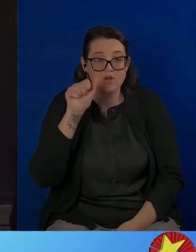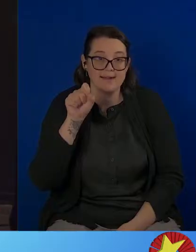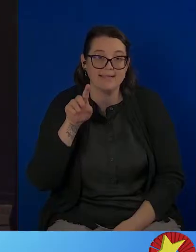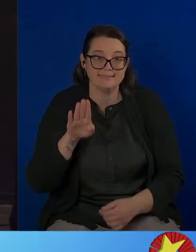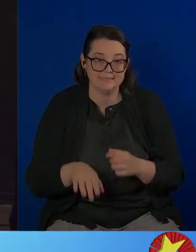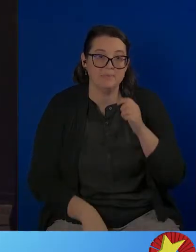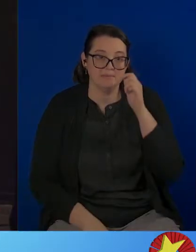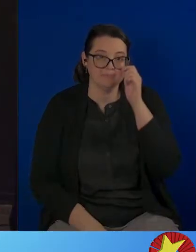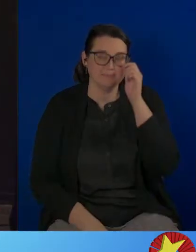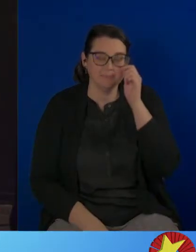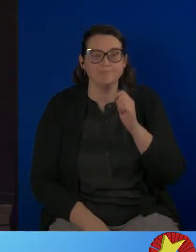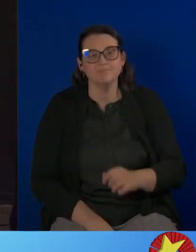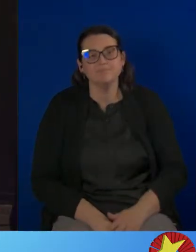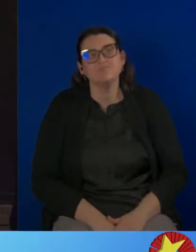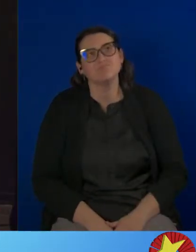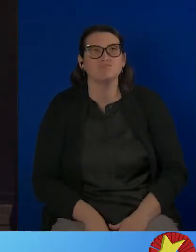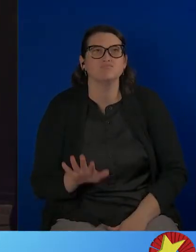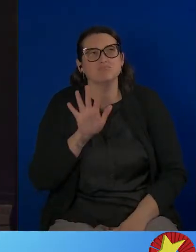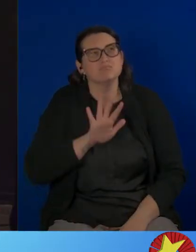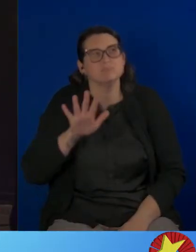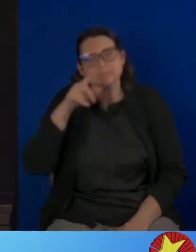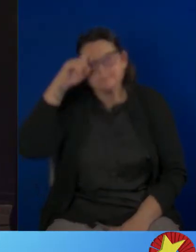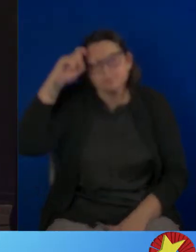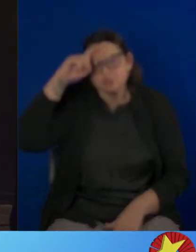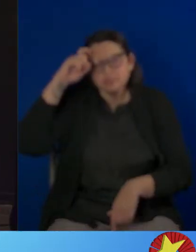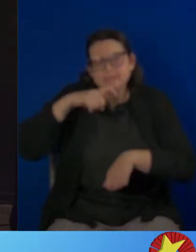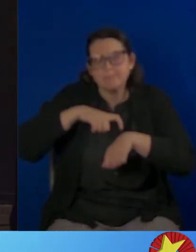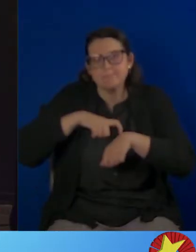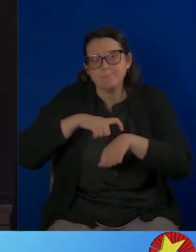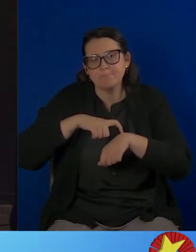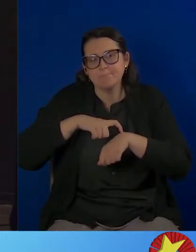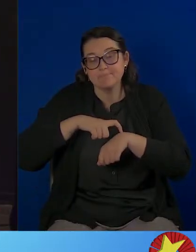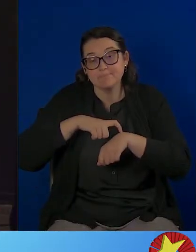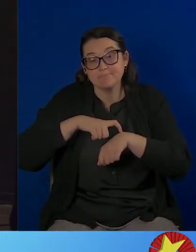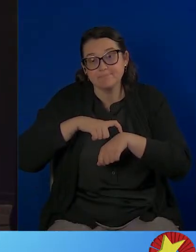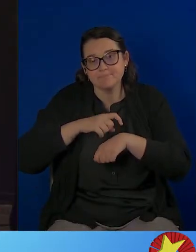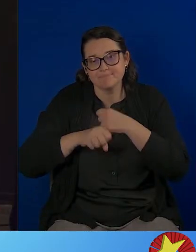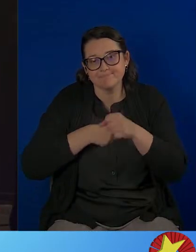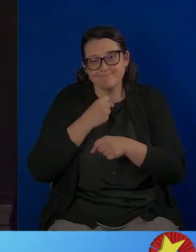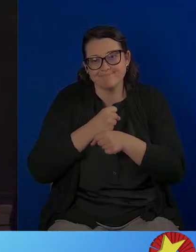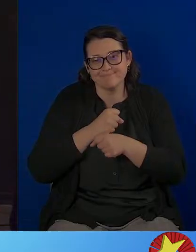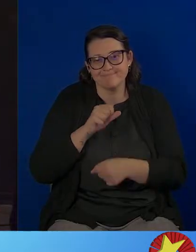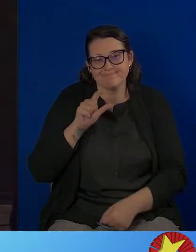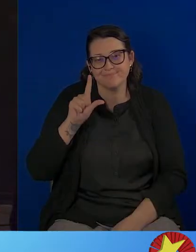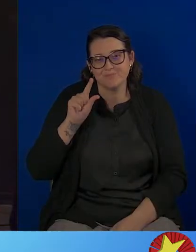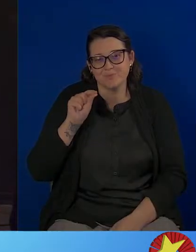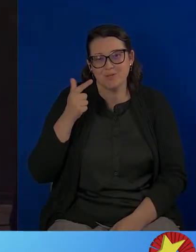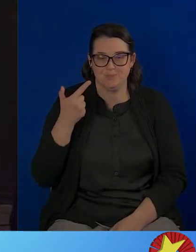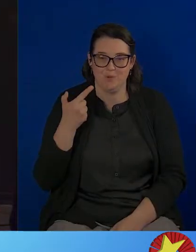That started around the summertime in 2021.